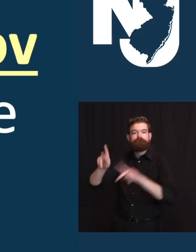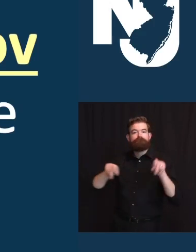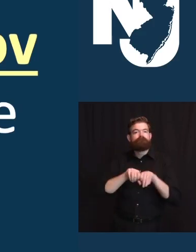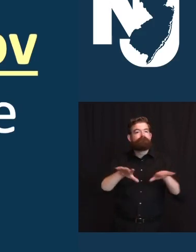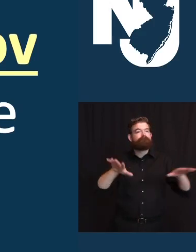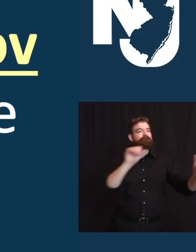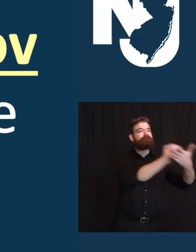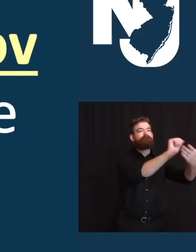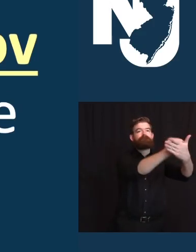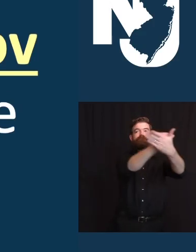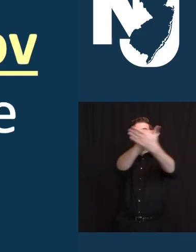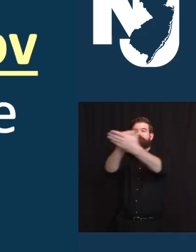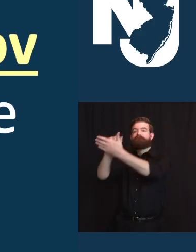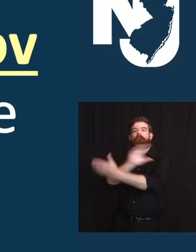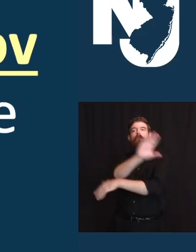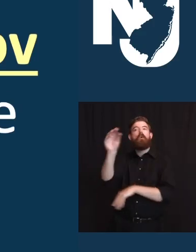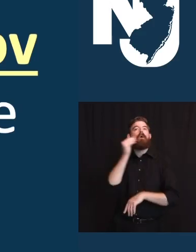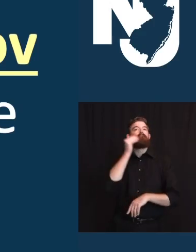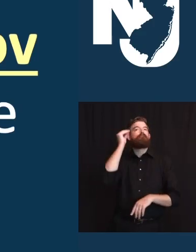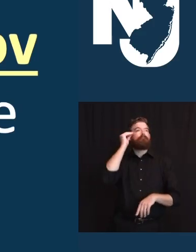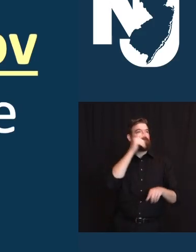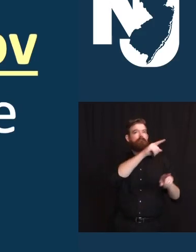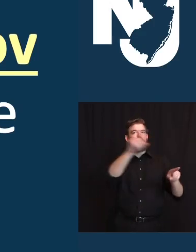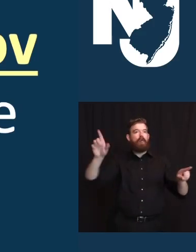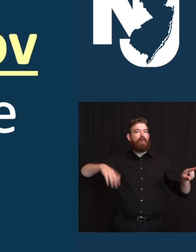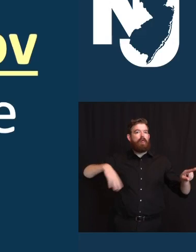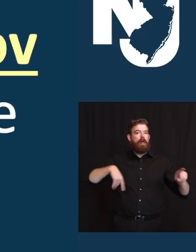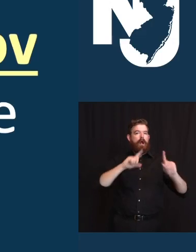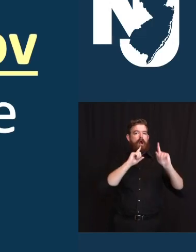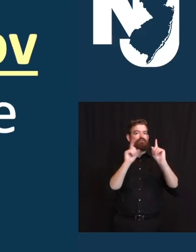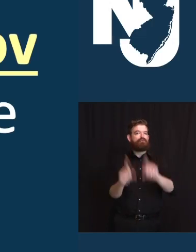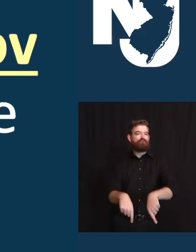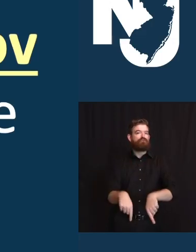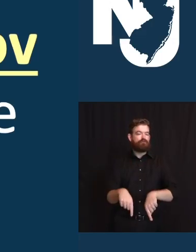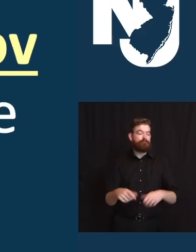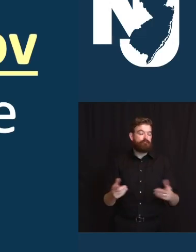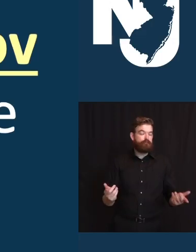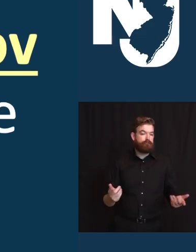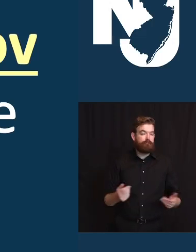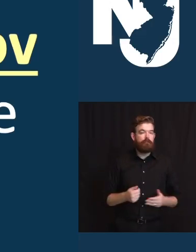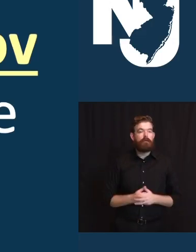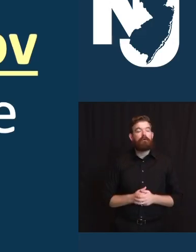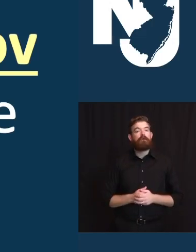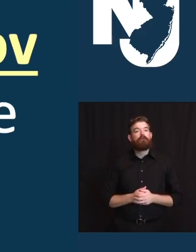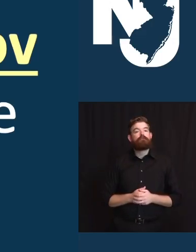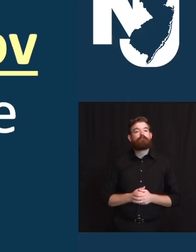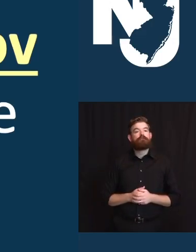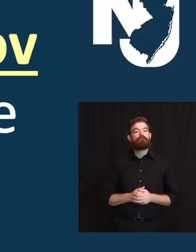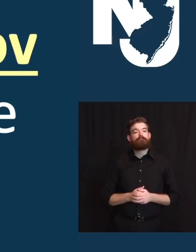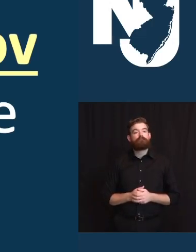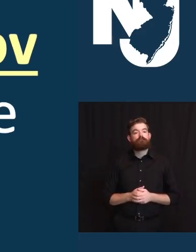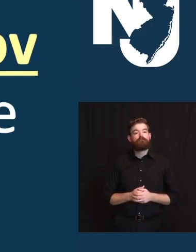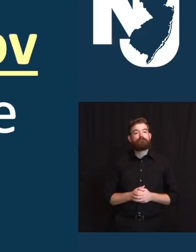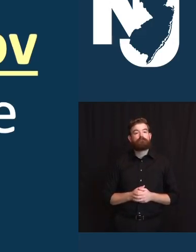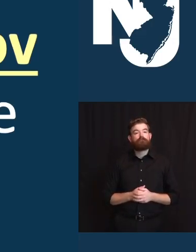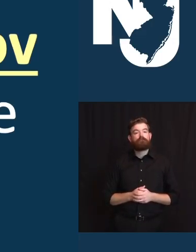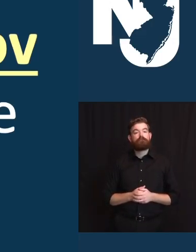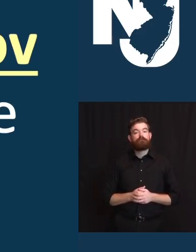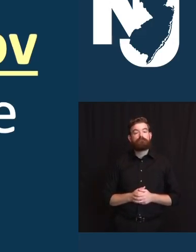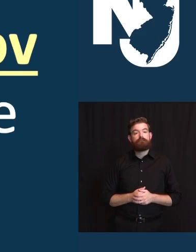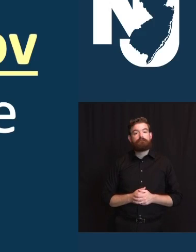say this number. All totaled, more than 84% of New Jerseyans have now been counted. That includes both the self-response